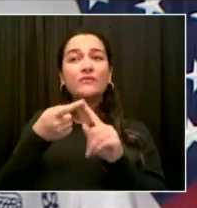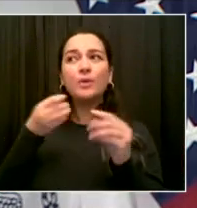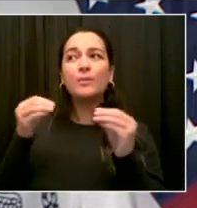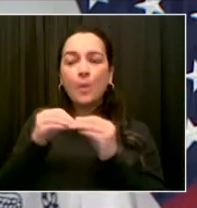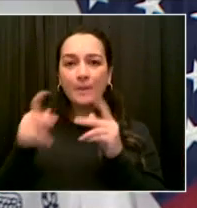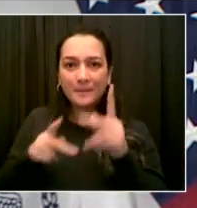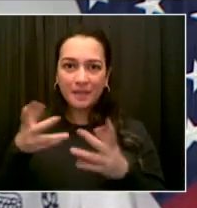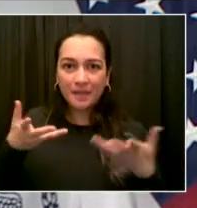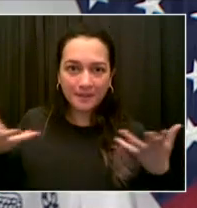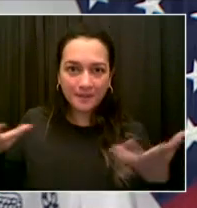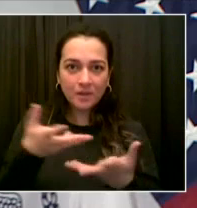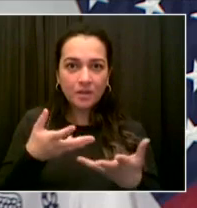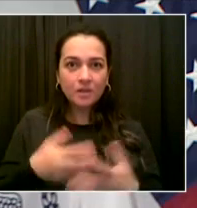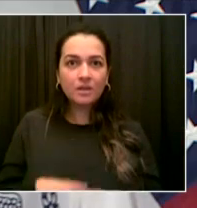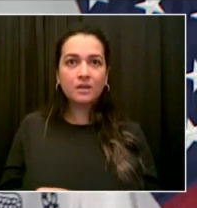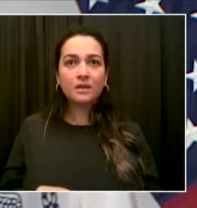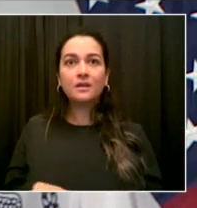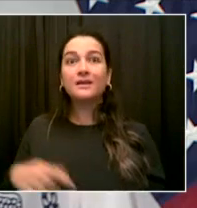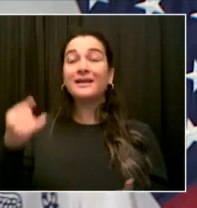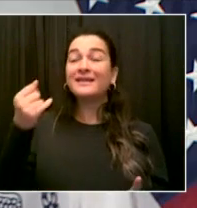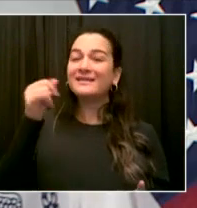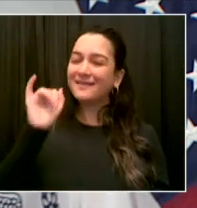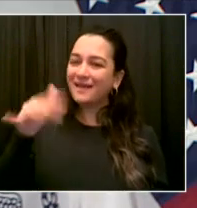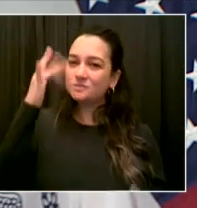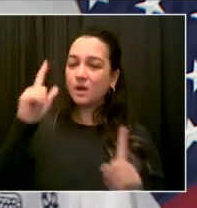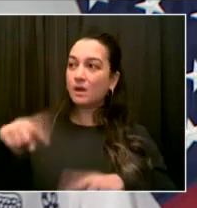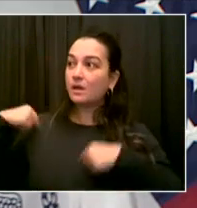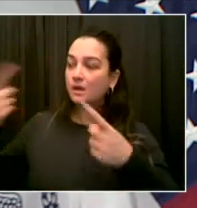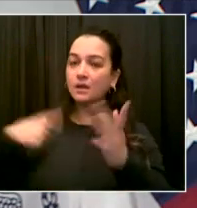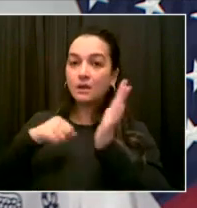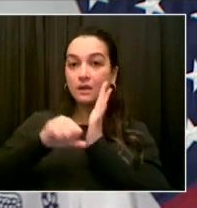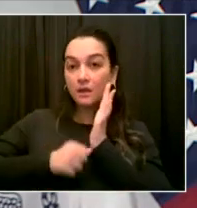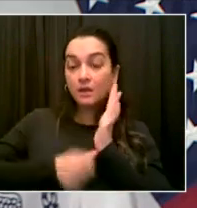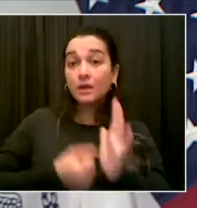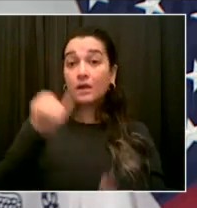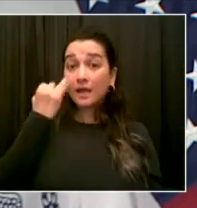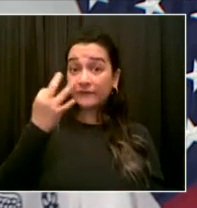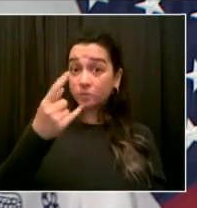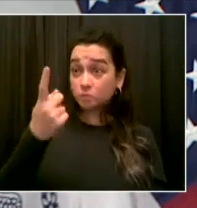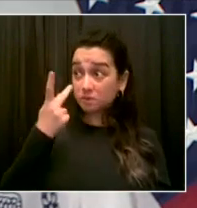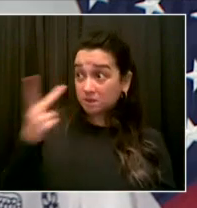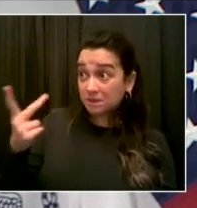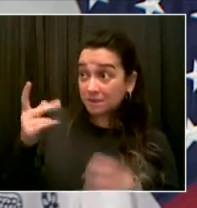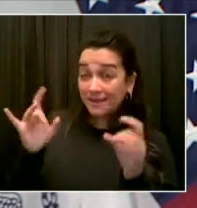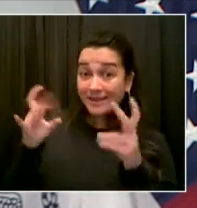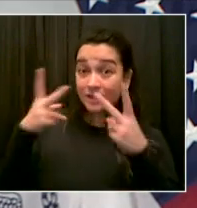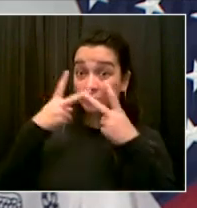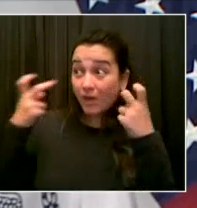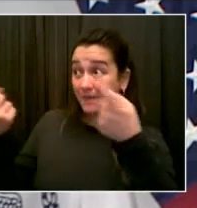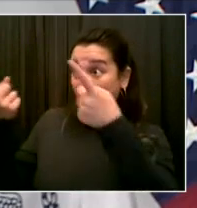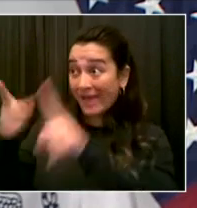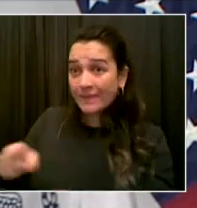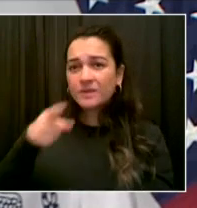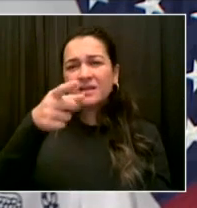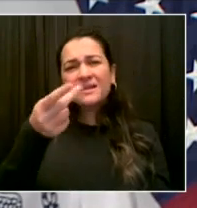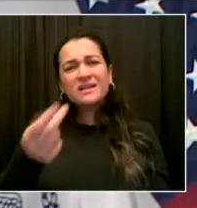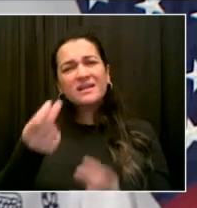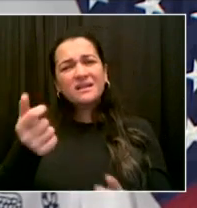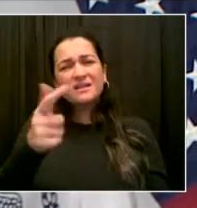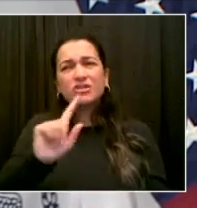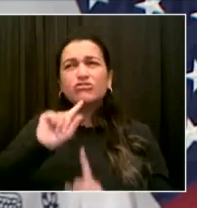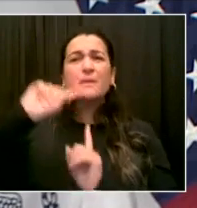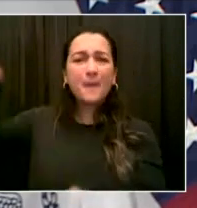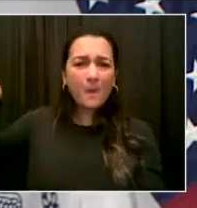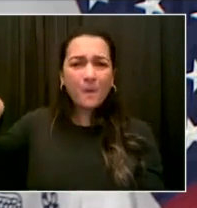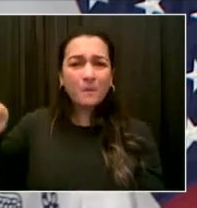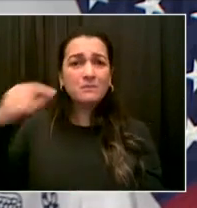able to address this problem. And anyone who has anything they want to tell us can go to